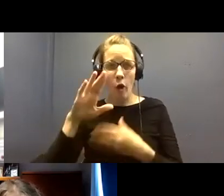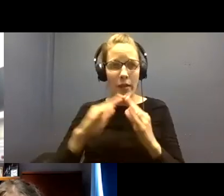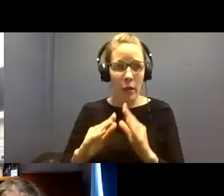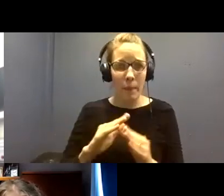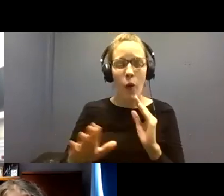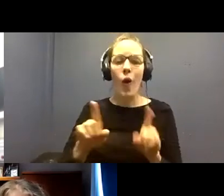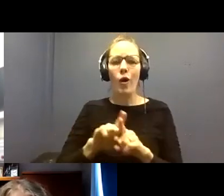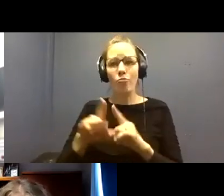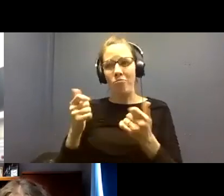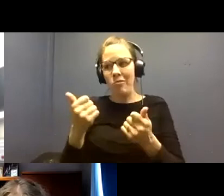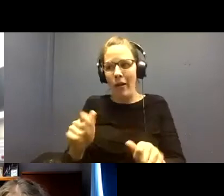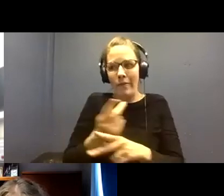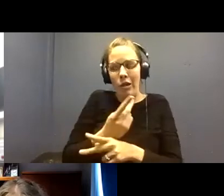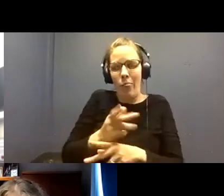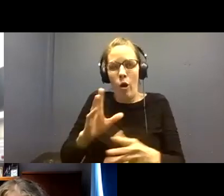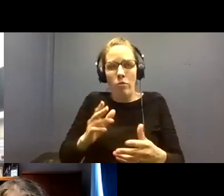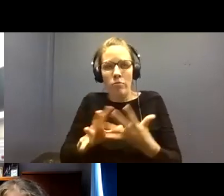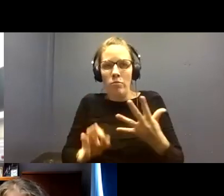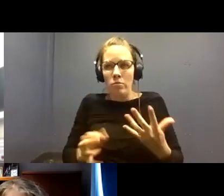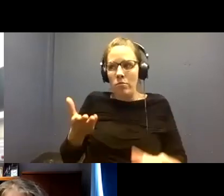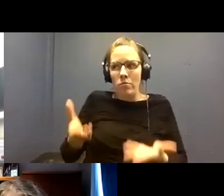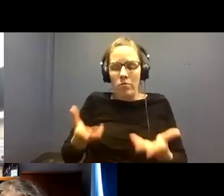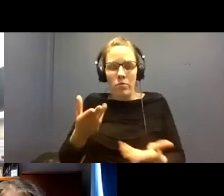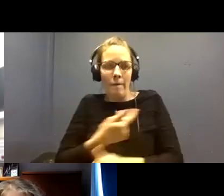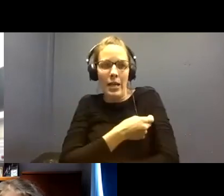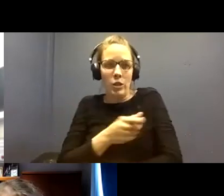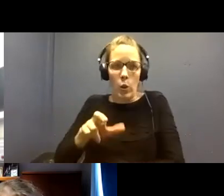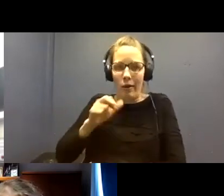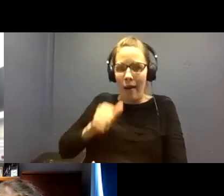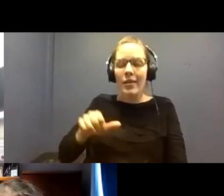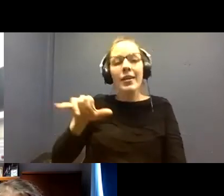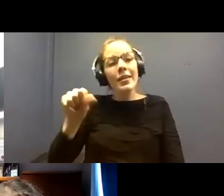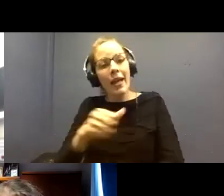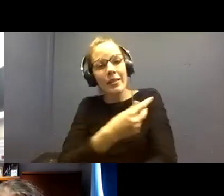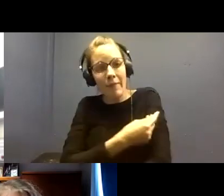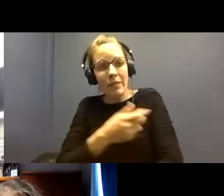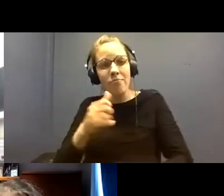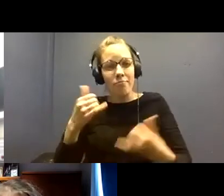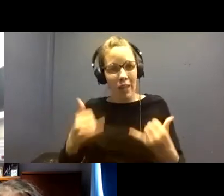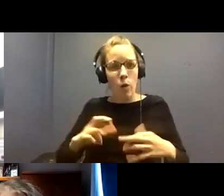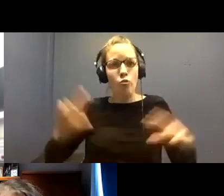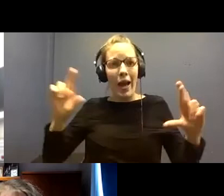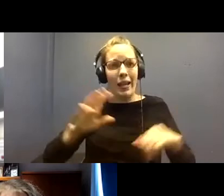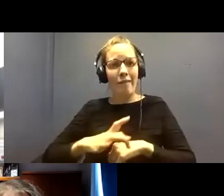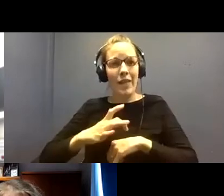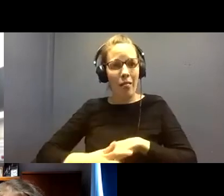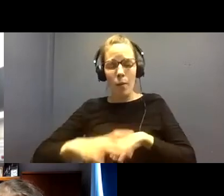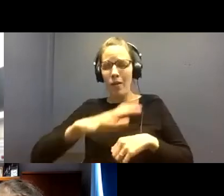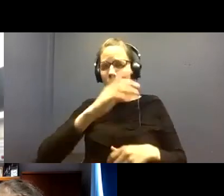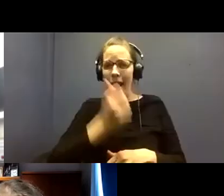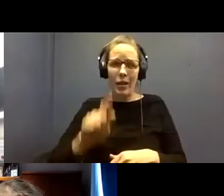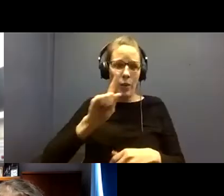weighing their options when it comes to vaccinations. Yes, vaccines are now readily available from healthcare providers